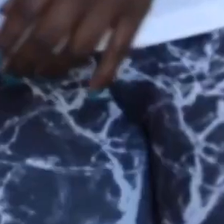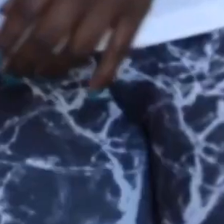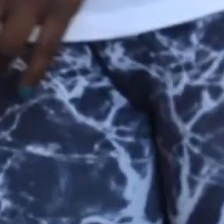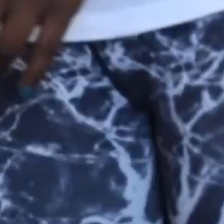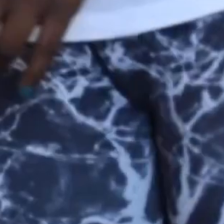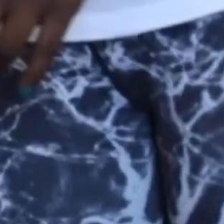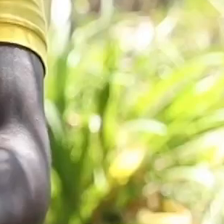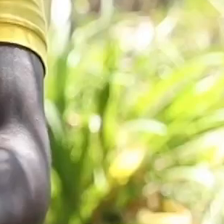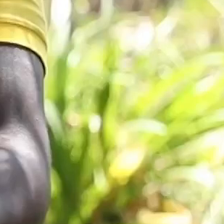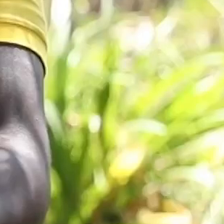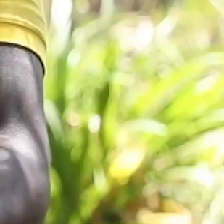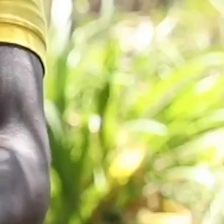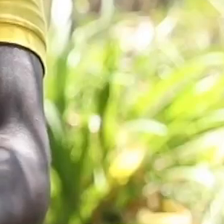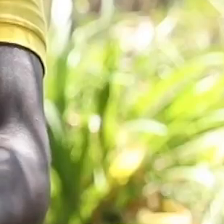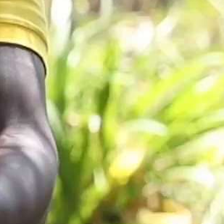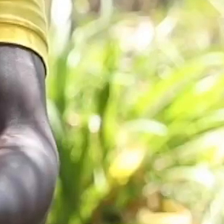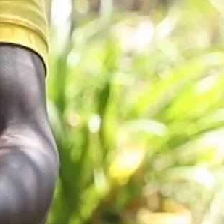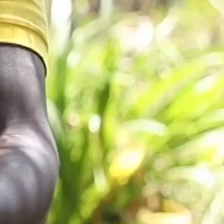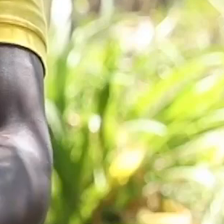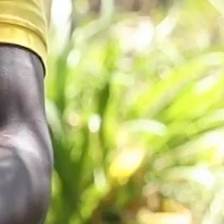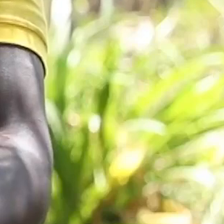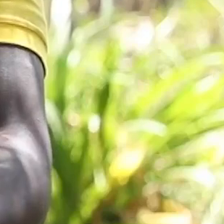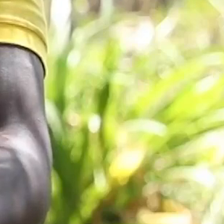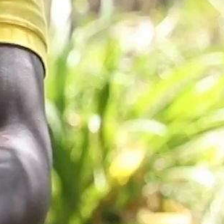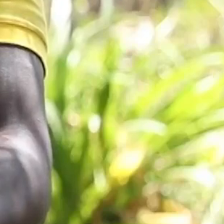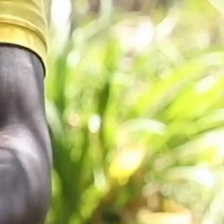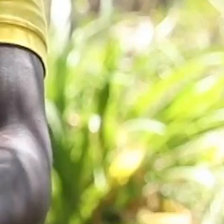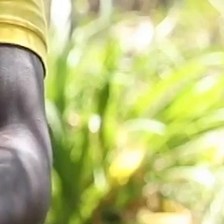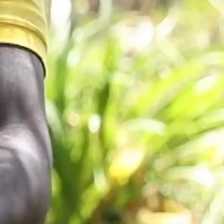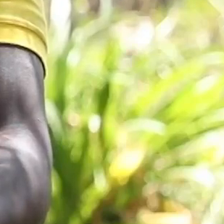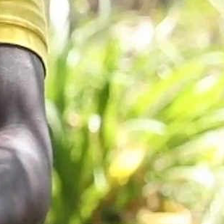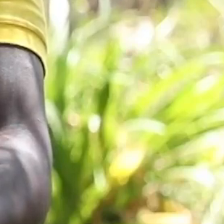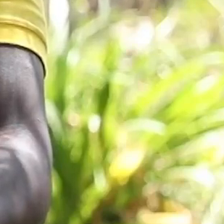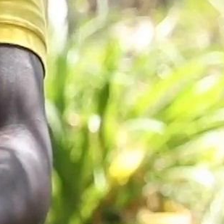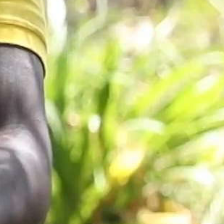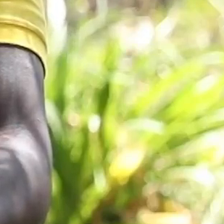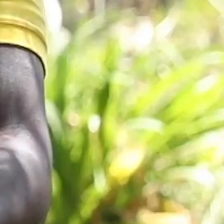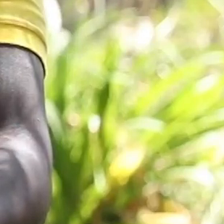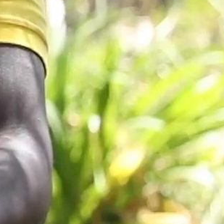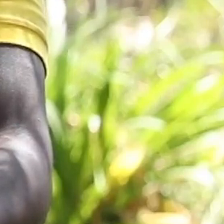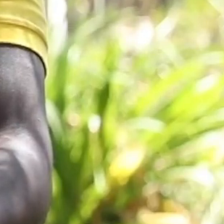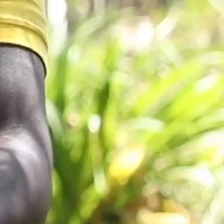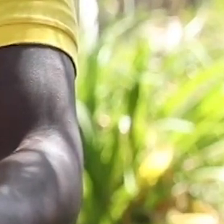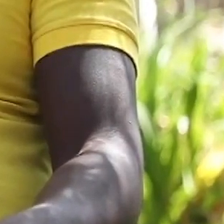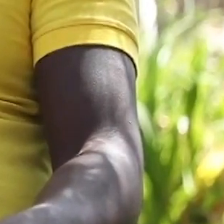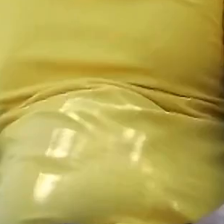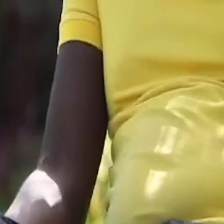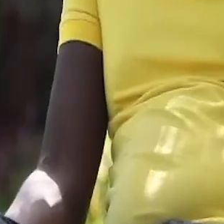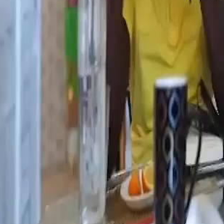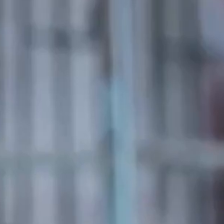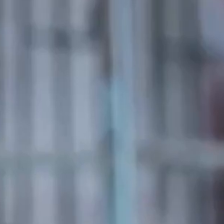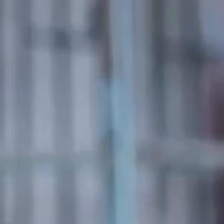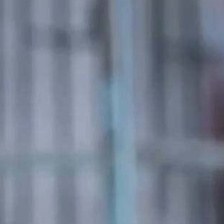Because I used to work a corporate job before. So when I left, I happened to visit someone's farm around this area. So this project is